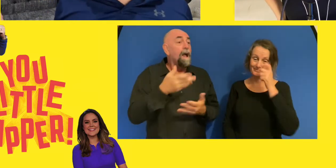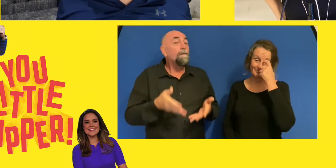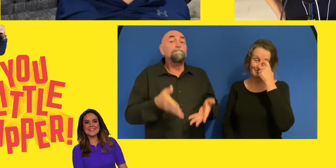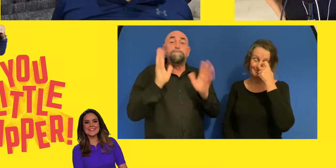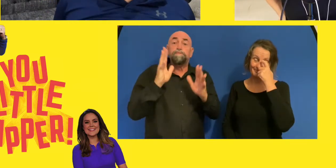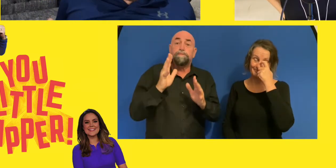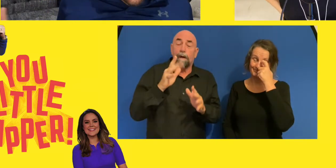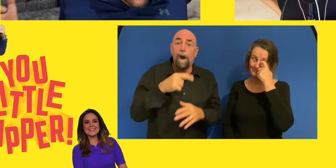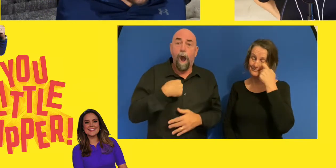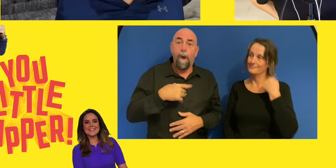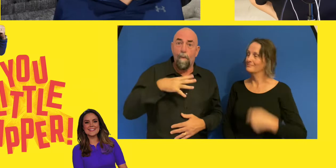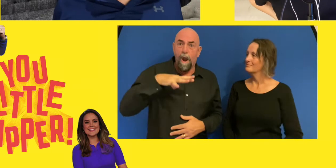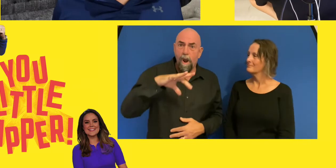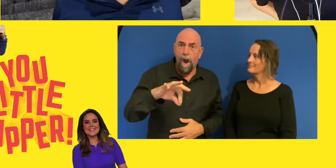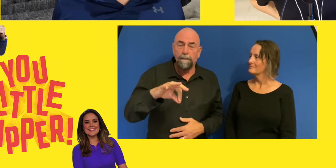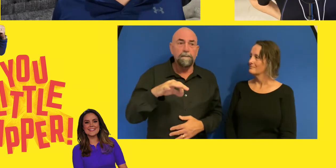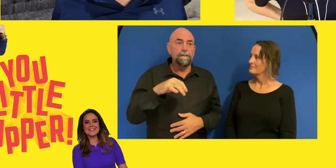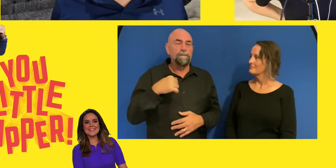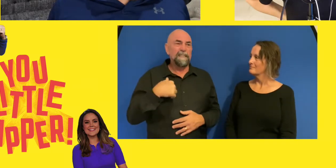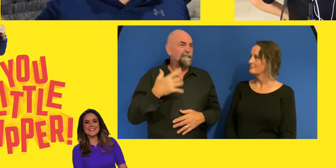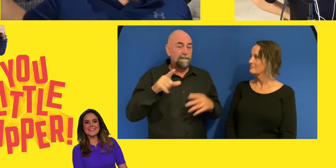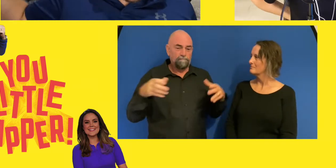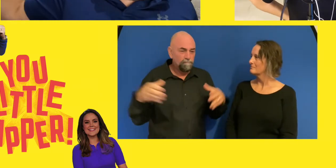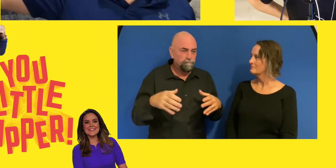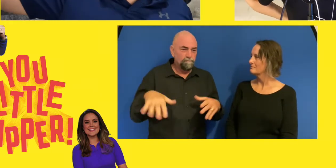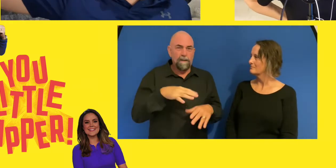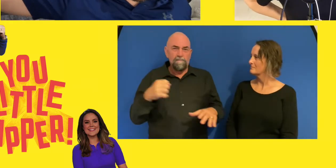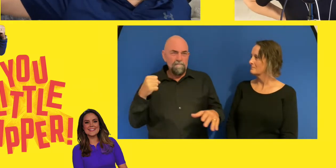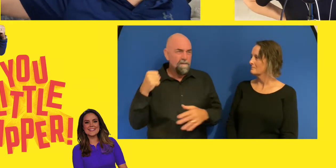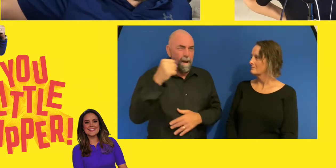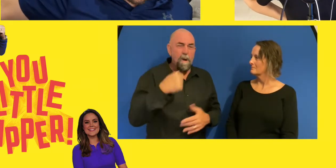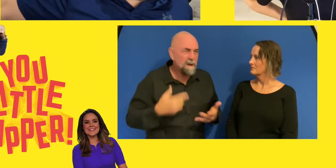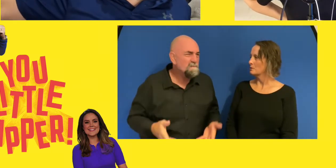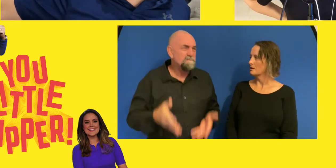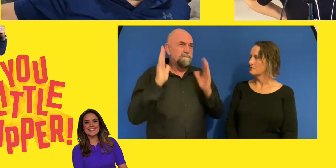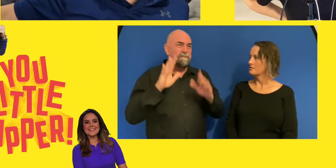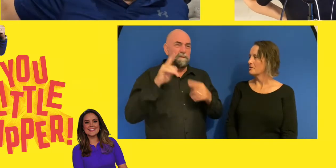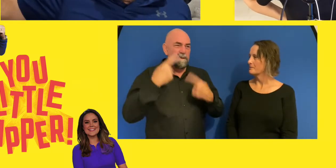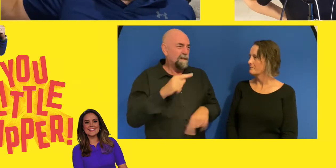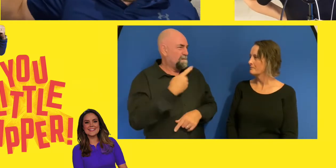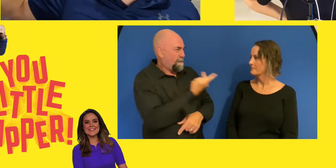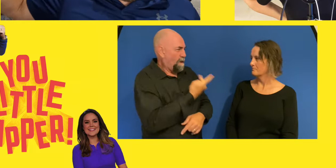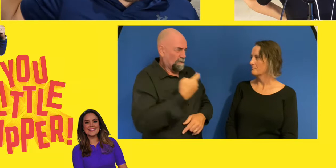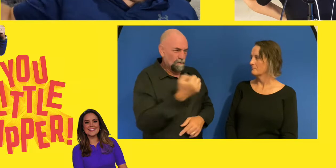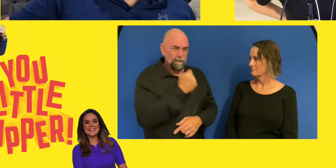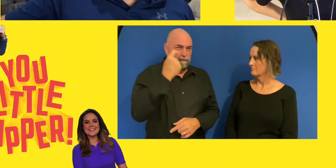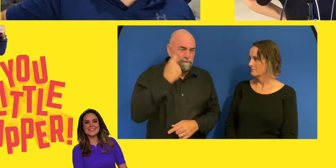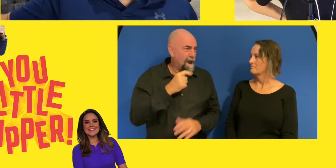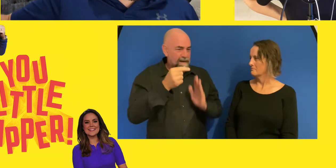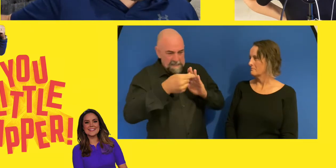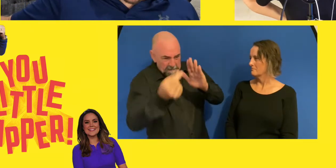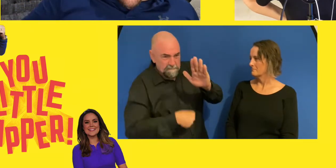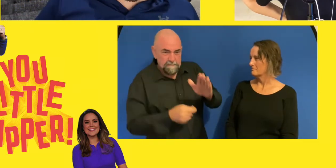I think that we're getting the You Little Ripper band back together, and we're going to get our butt into an ice sledge, and we're going to mess